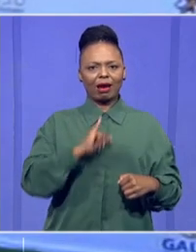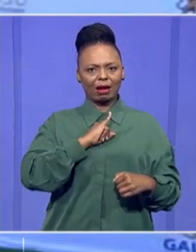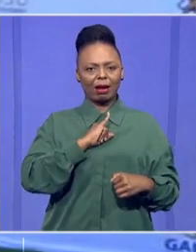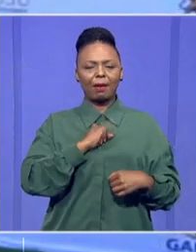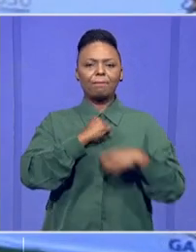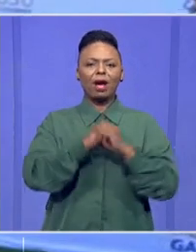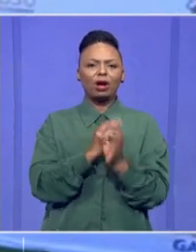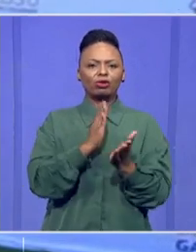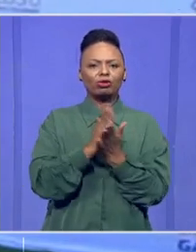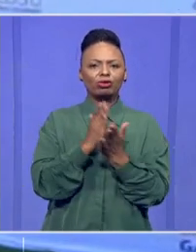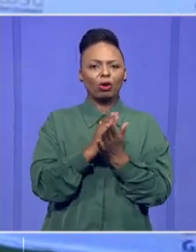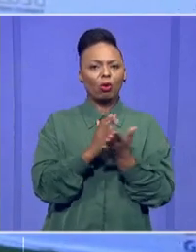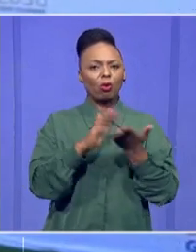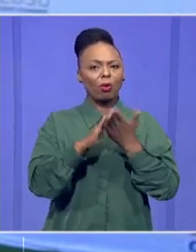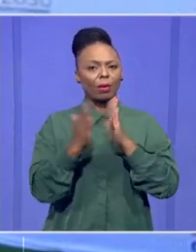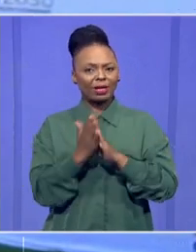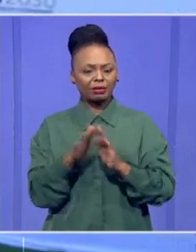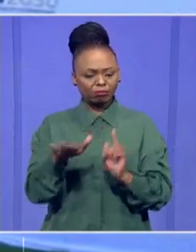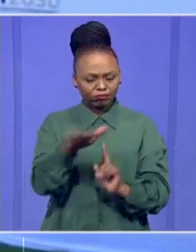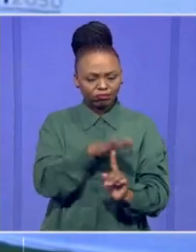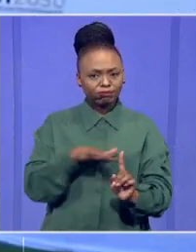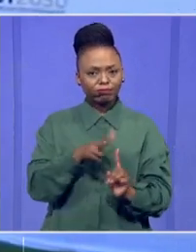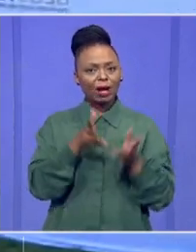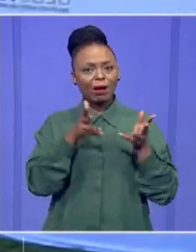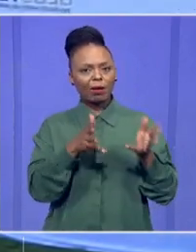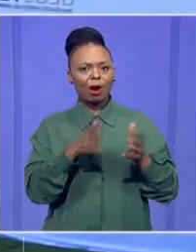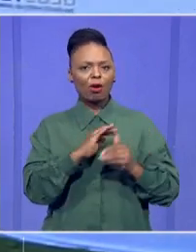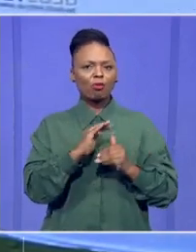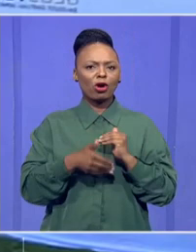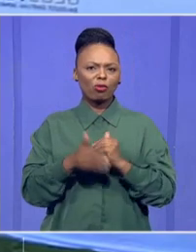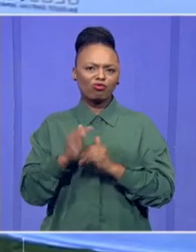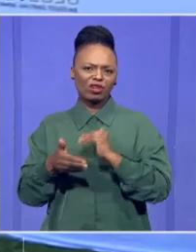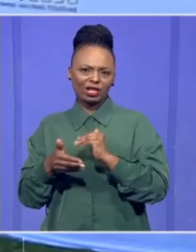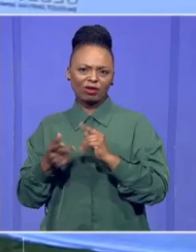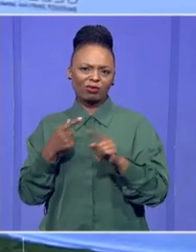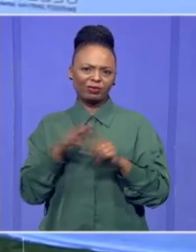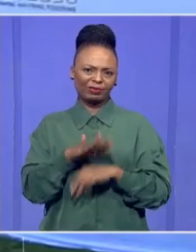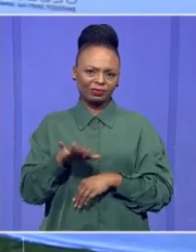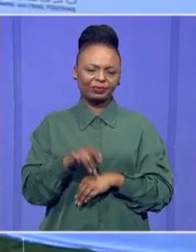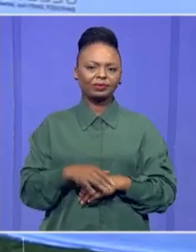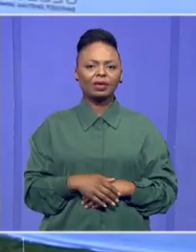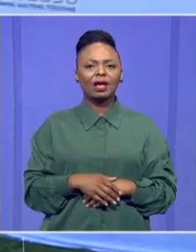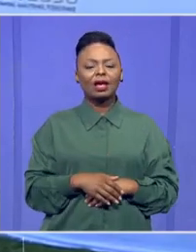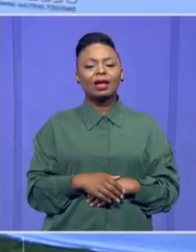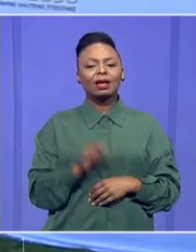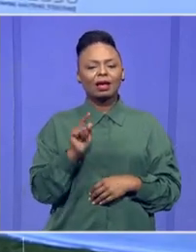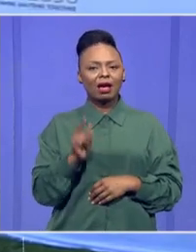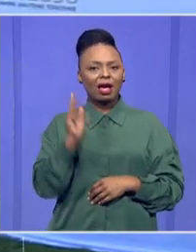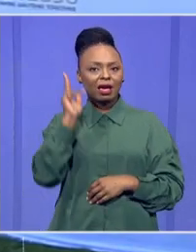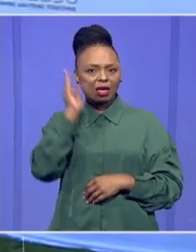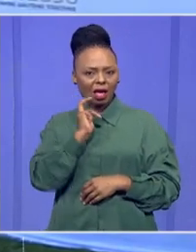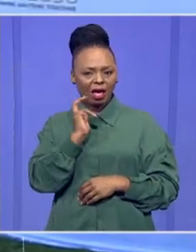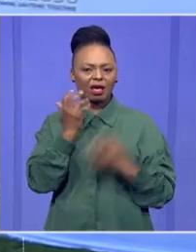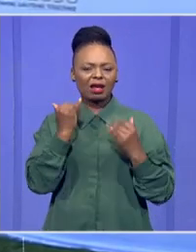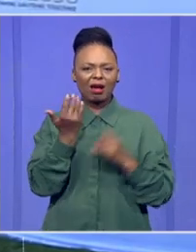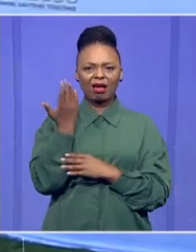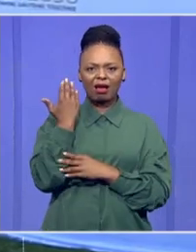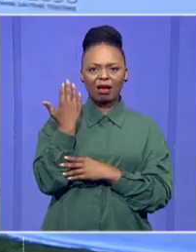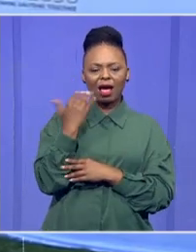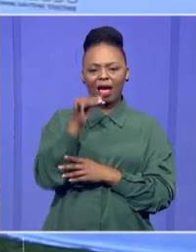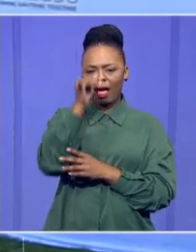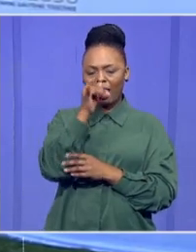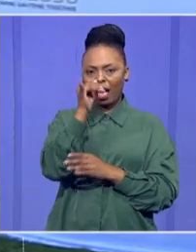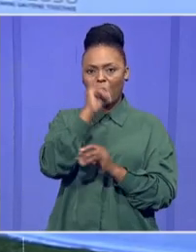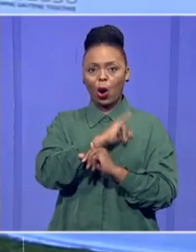that residents and community members are protected. Now, the first time we heard about this crime